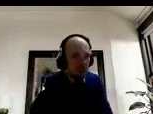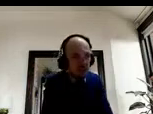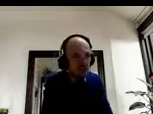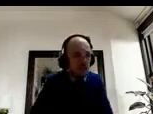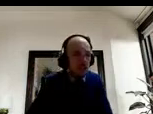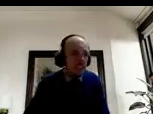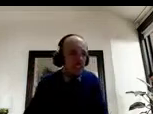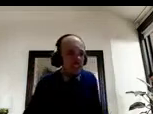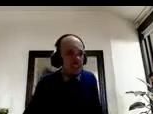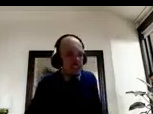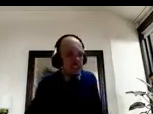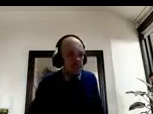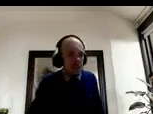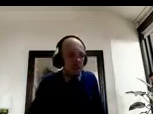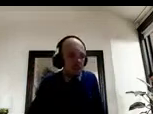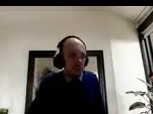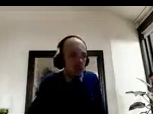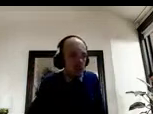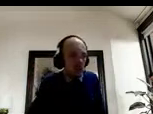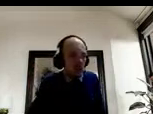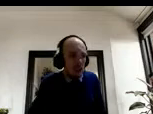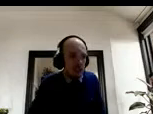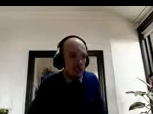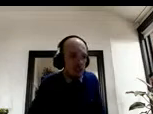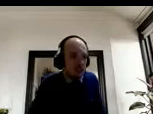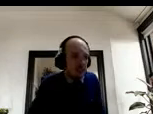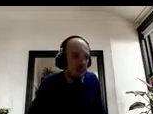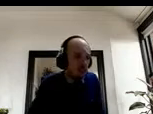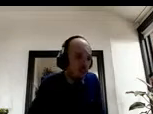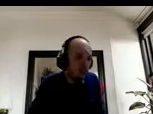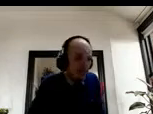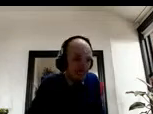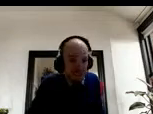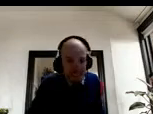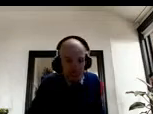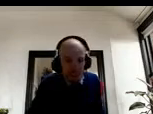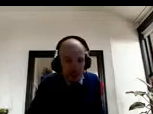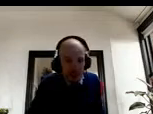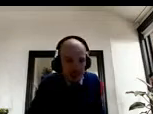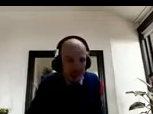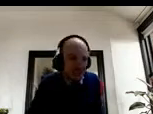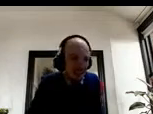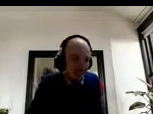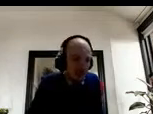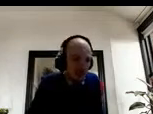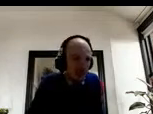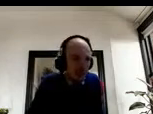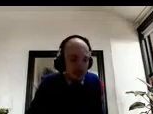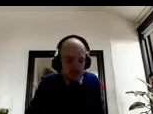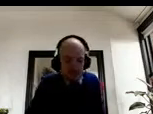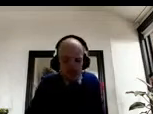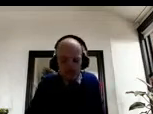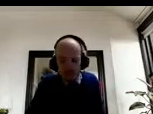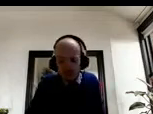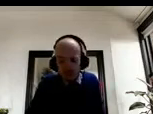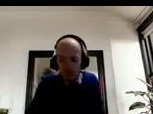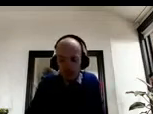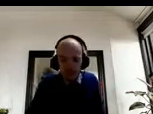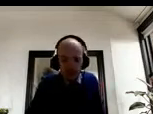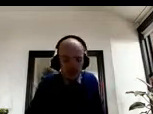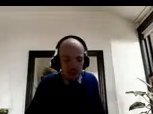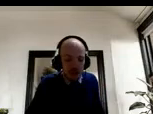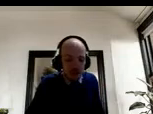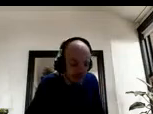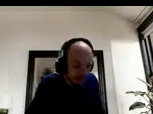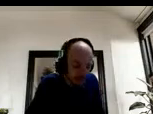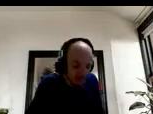I've given you just a few ideas there. So I like to express myself by singing in the shower. That's a bit embarrassing, isn't it? I remember